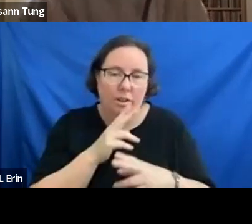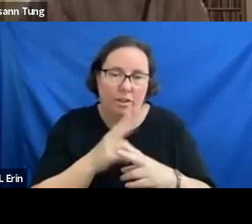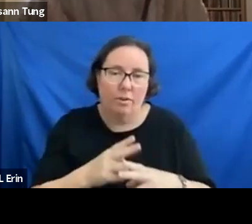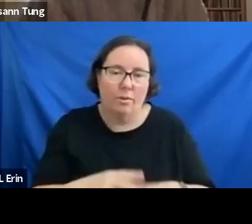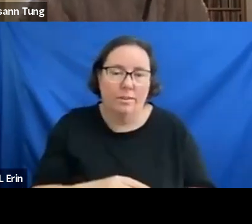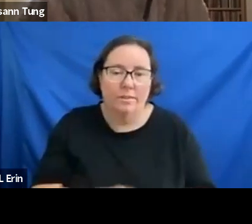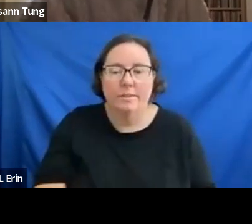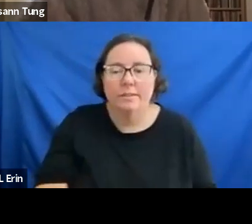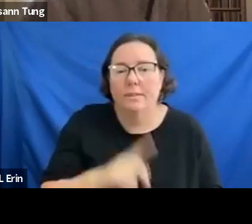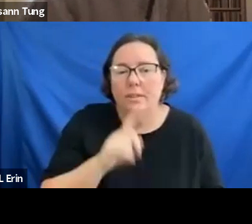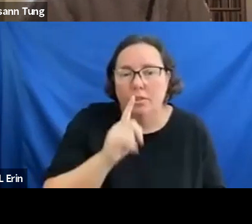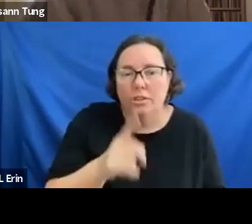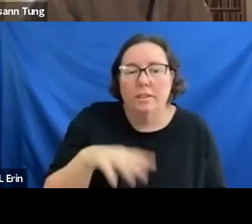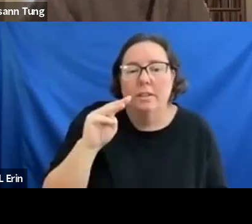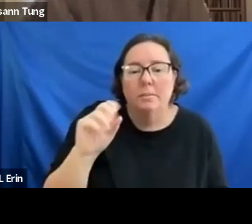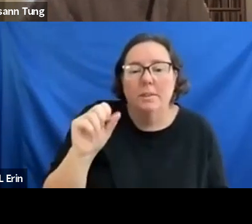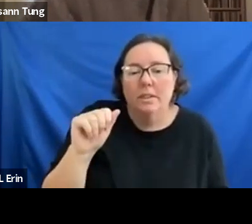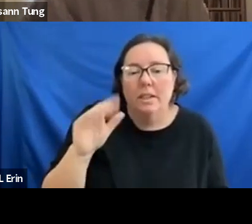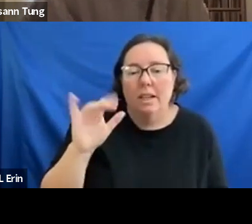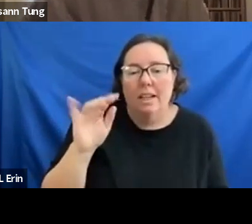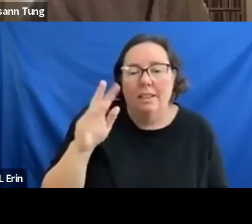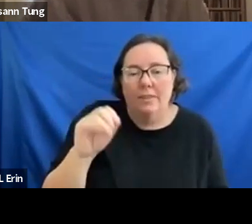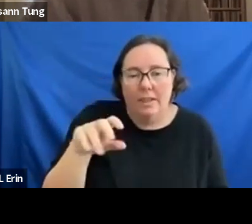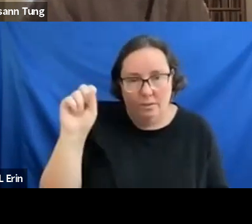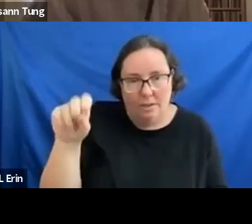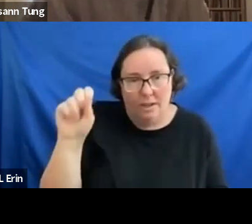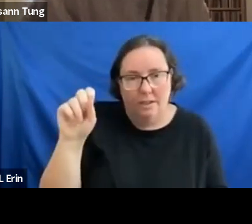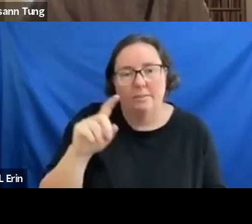roll? Thank you. Mr. Acevedo, Aye.